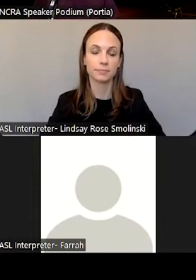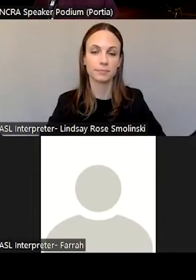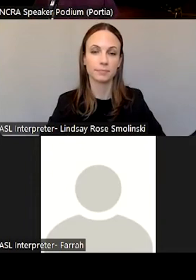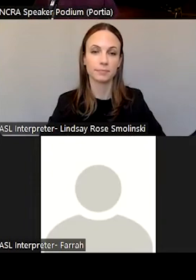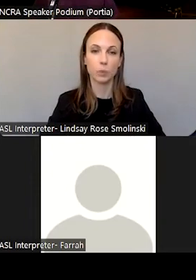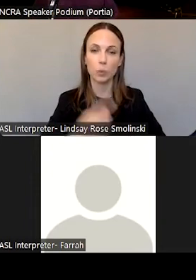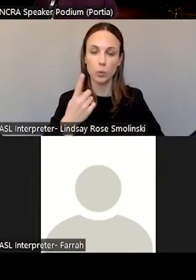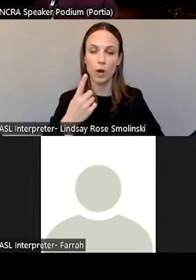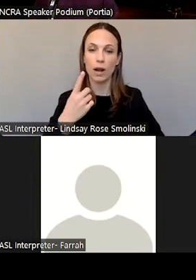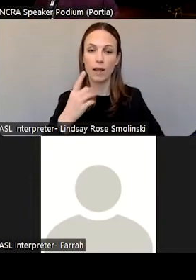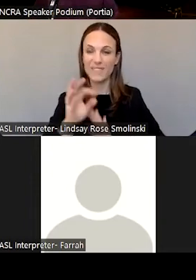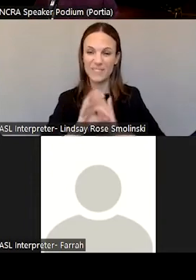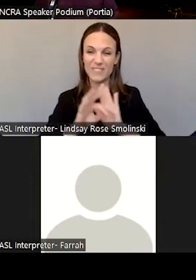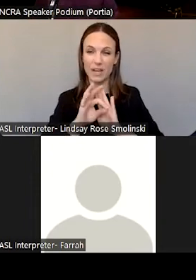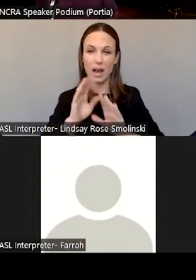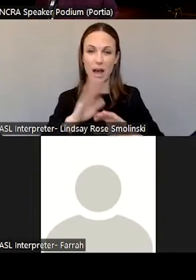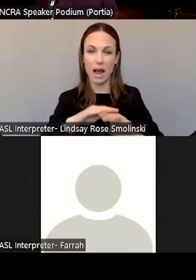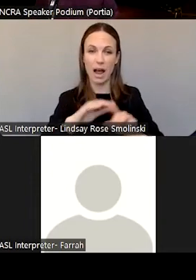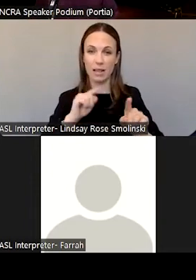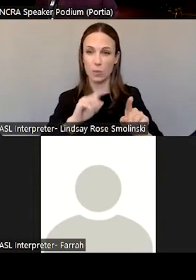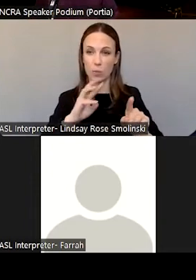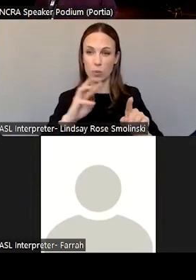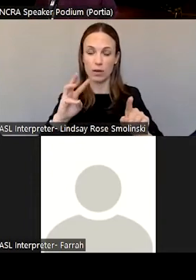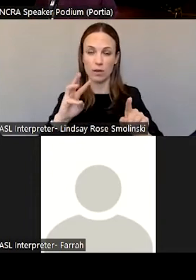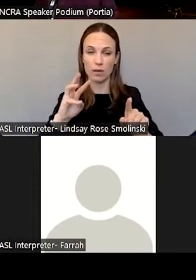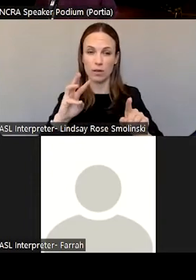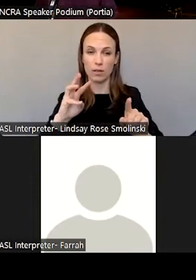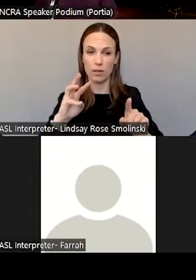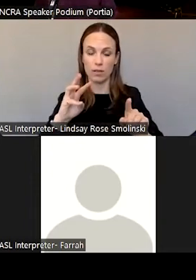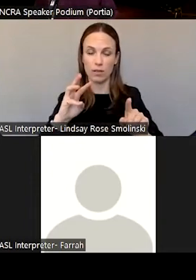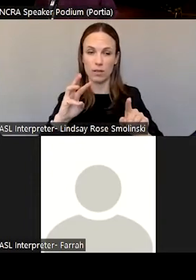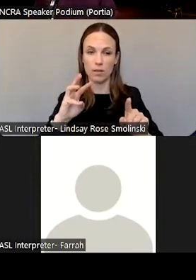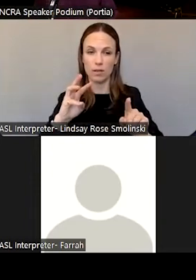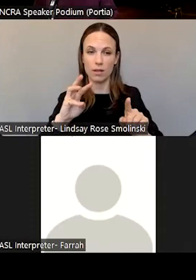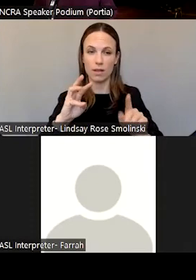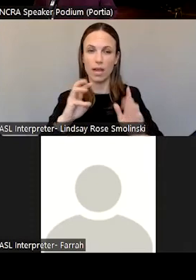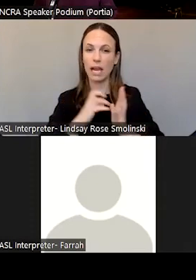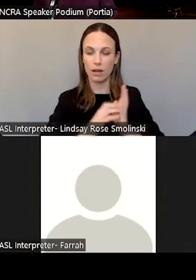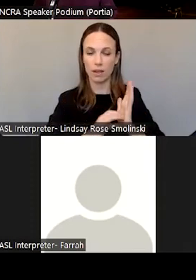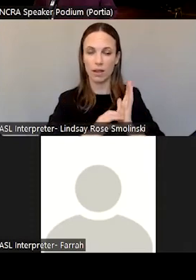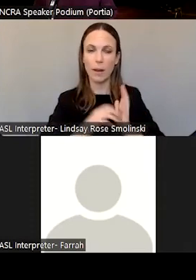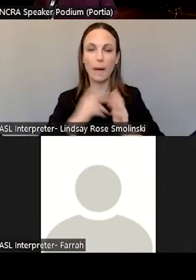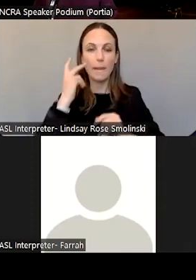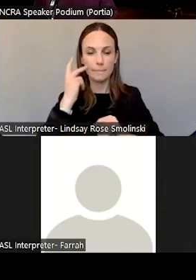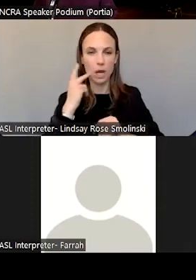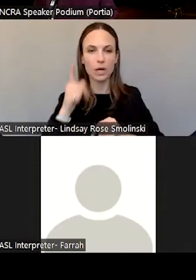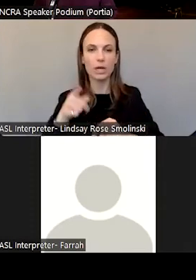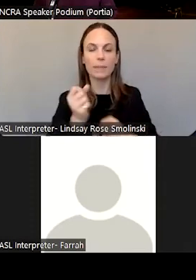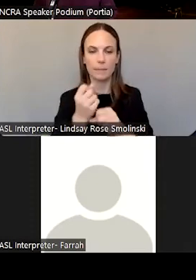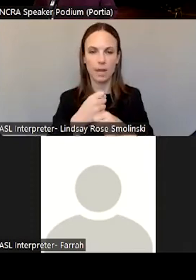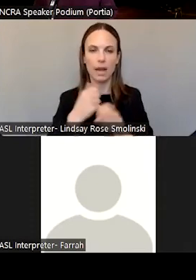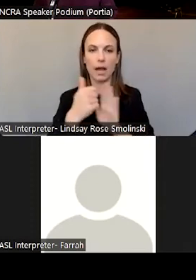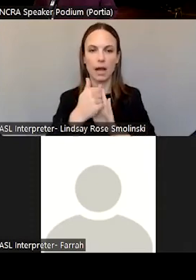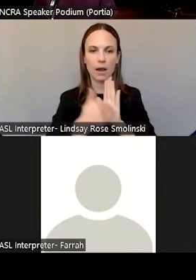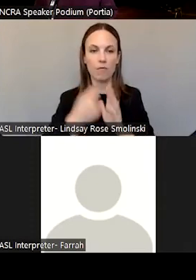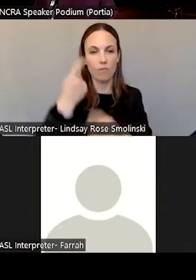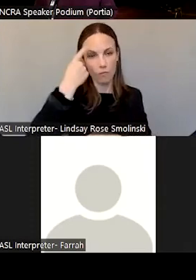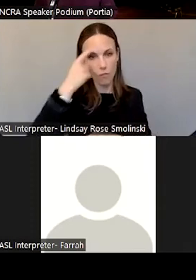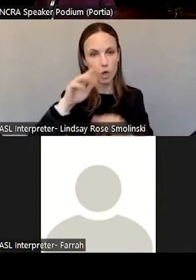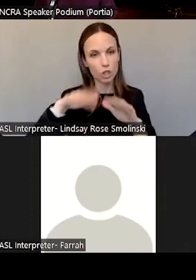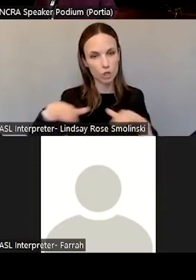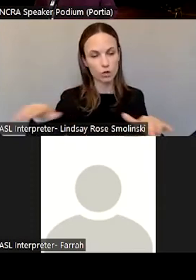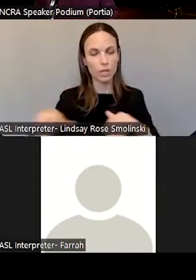One of the features on the Resilience Birthright Earth Warrior Carbon Calculator is that parents can create accounts for their